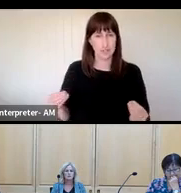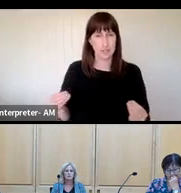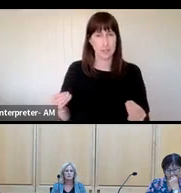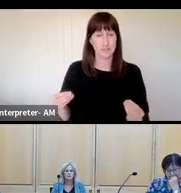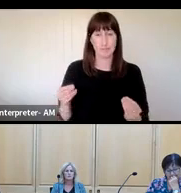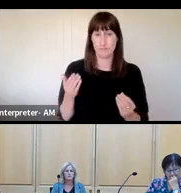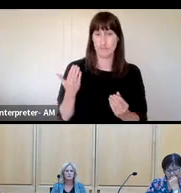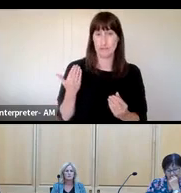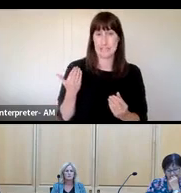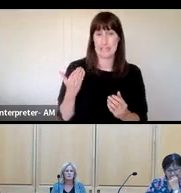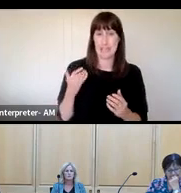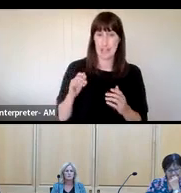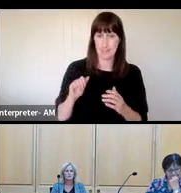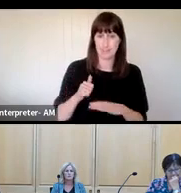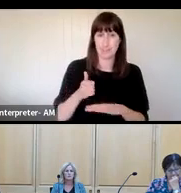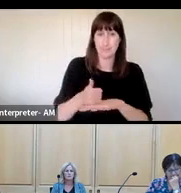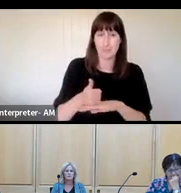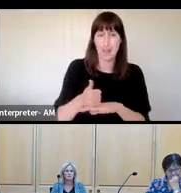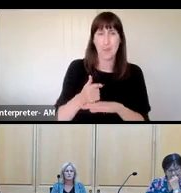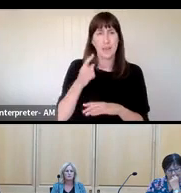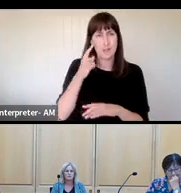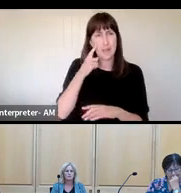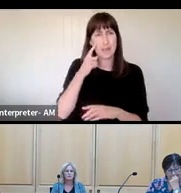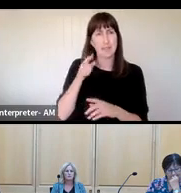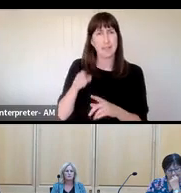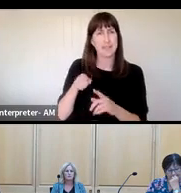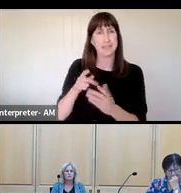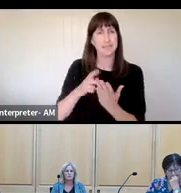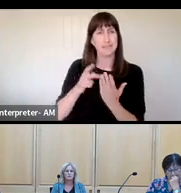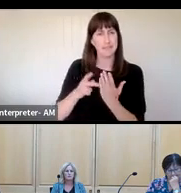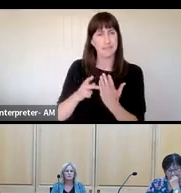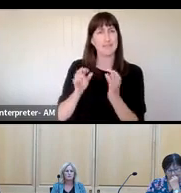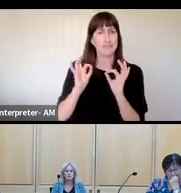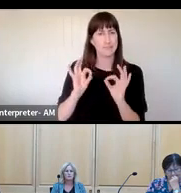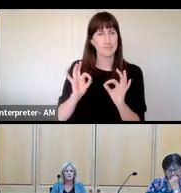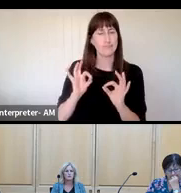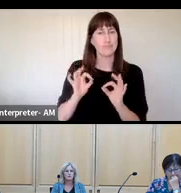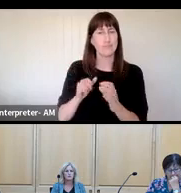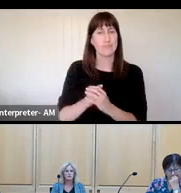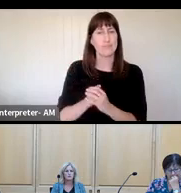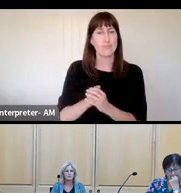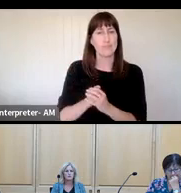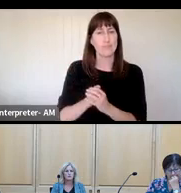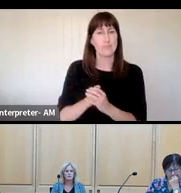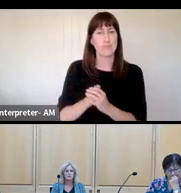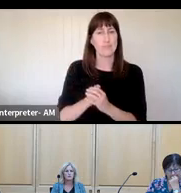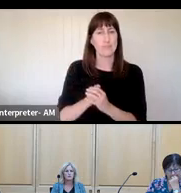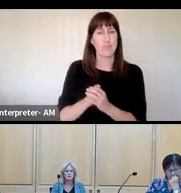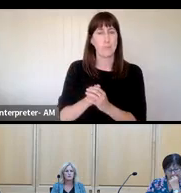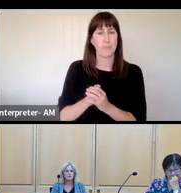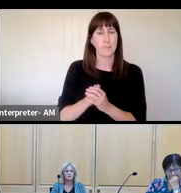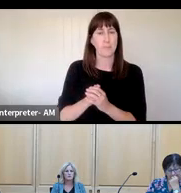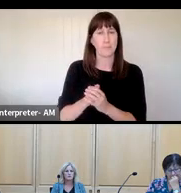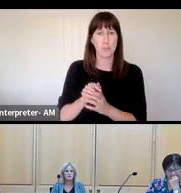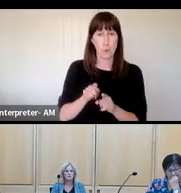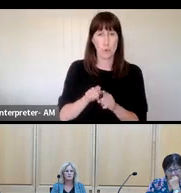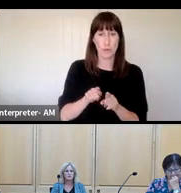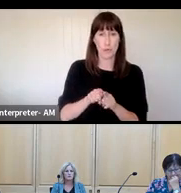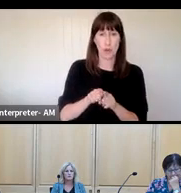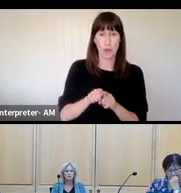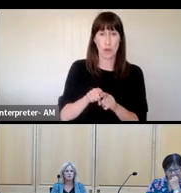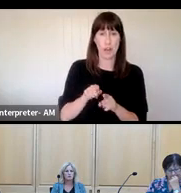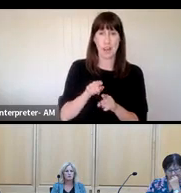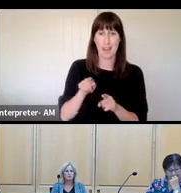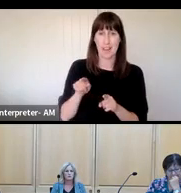a well-constructed dispute resolution scheme. It is also largely considered to be the most advanced